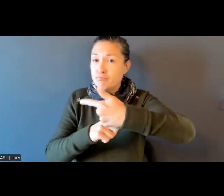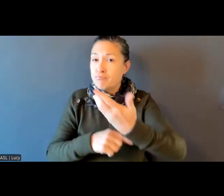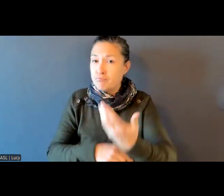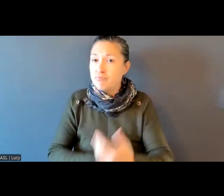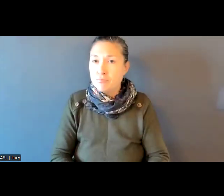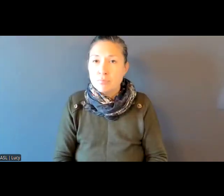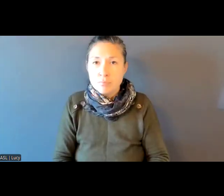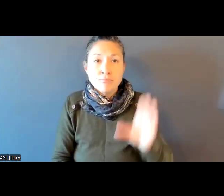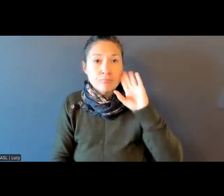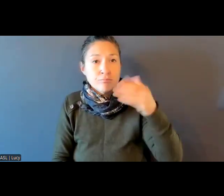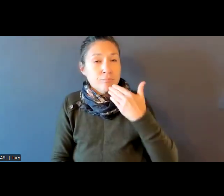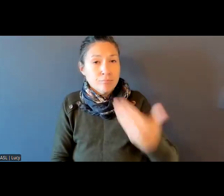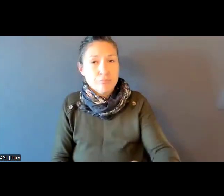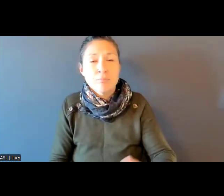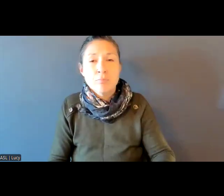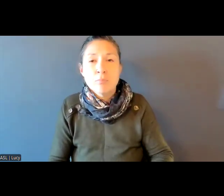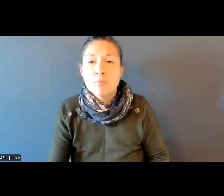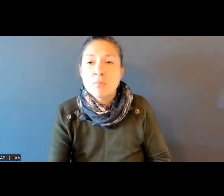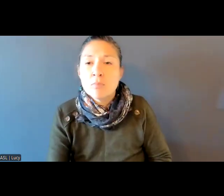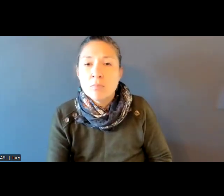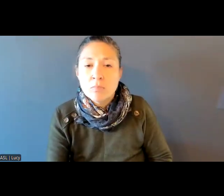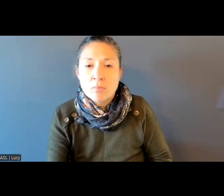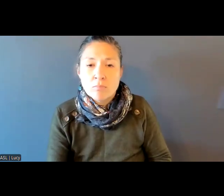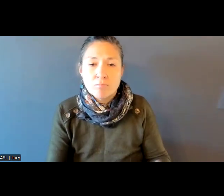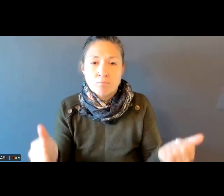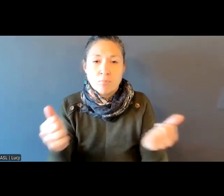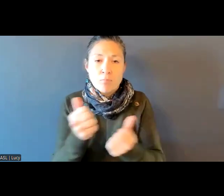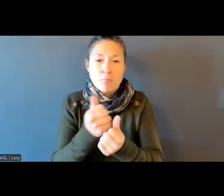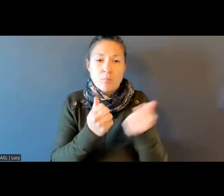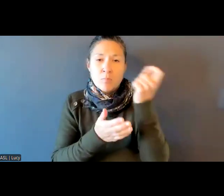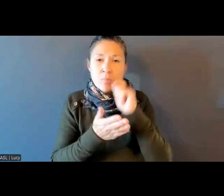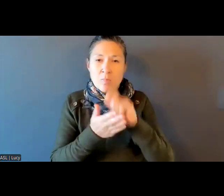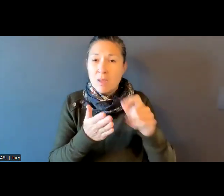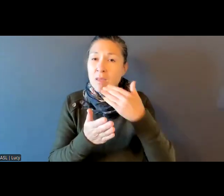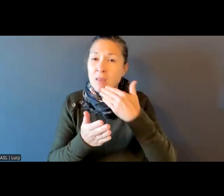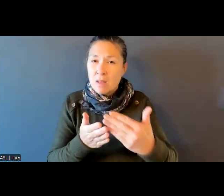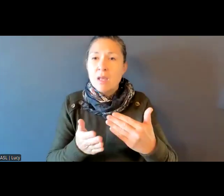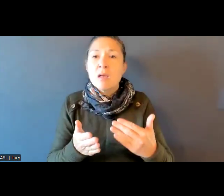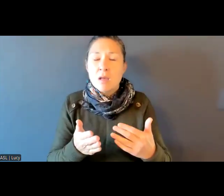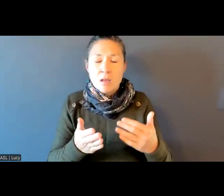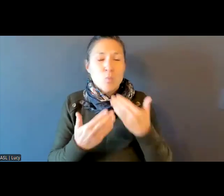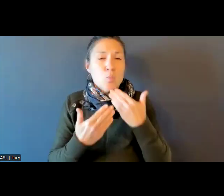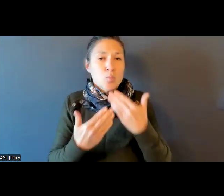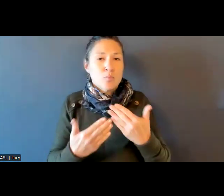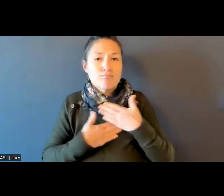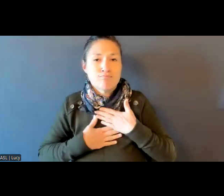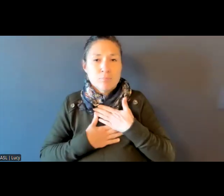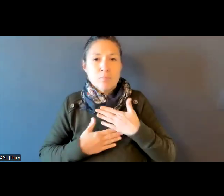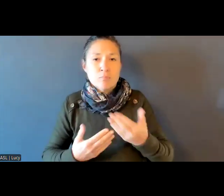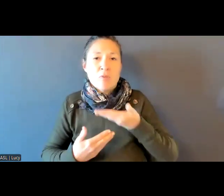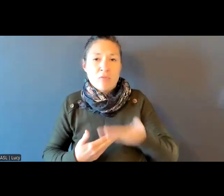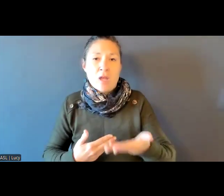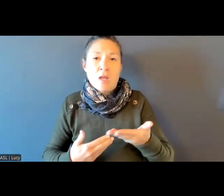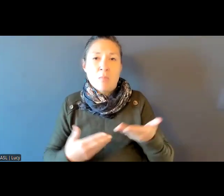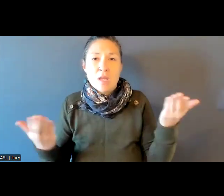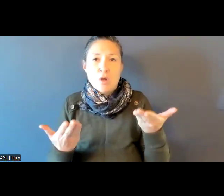Thank you very much, Undersecretary Power. I appreciate it, and thank you for having us here tonight at your council